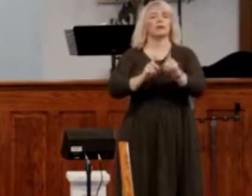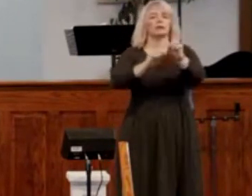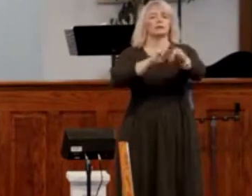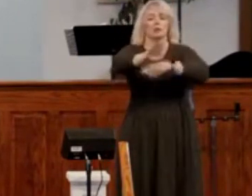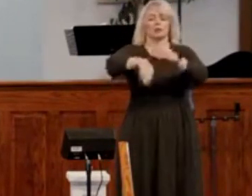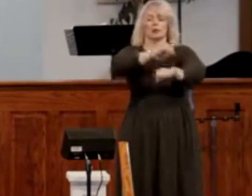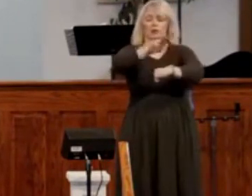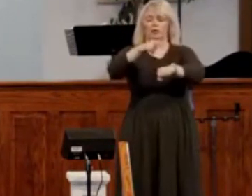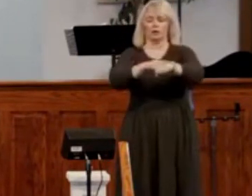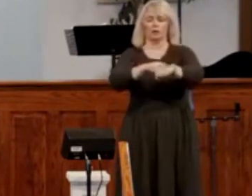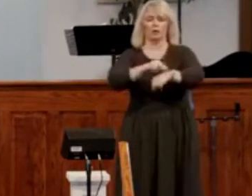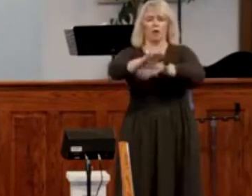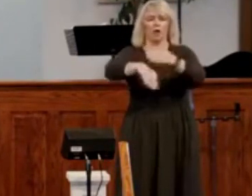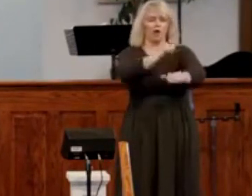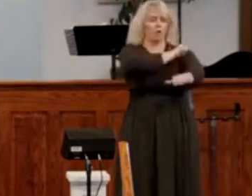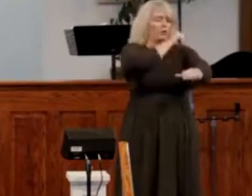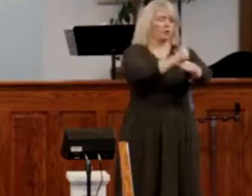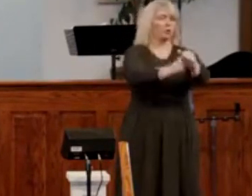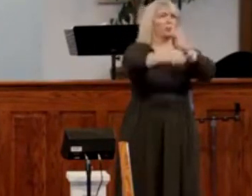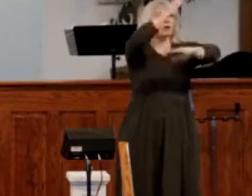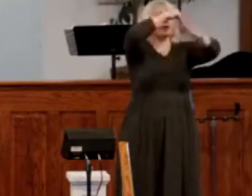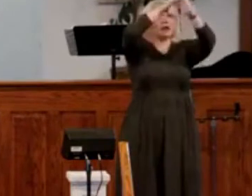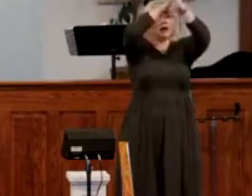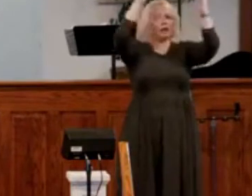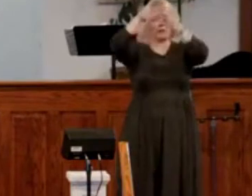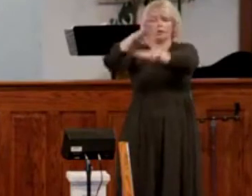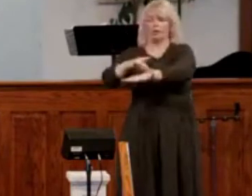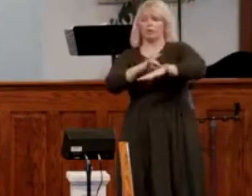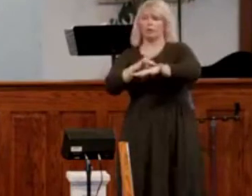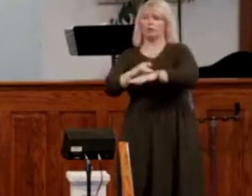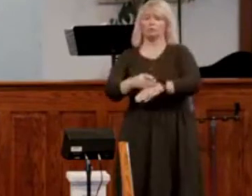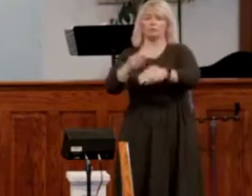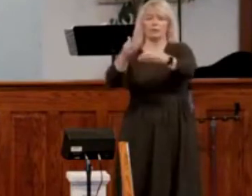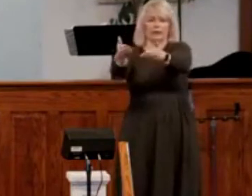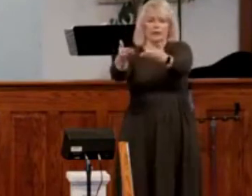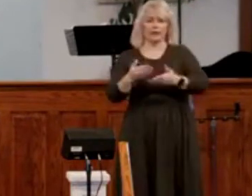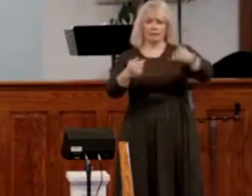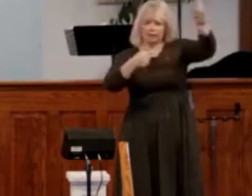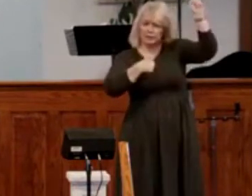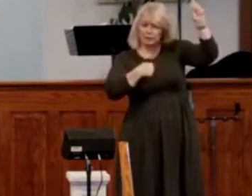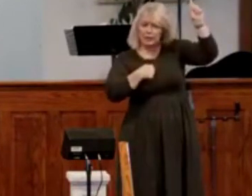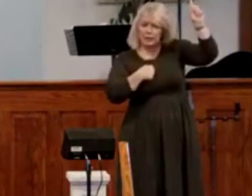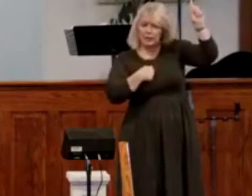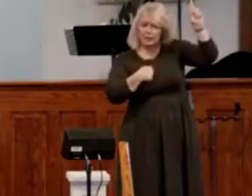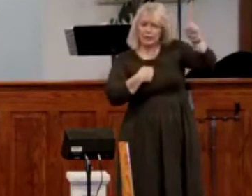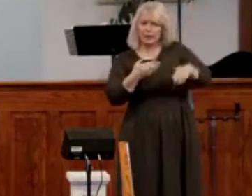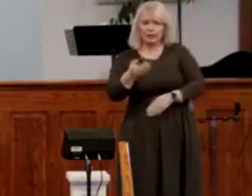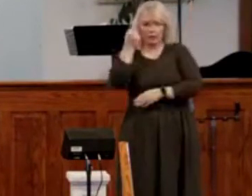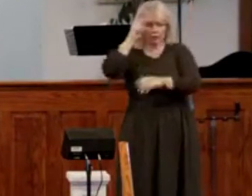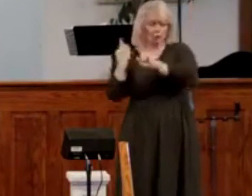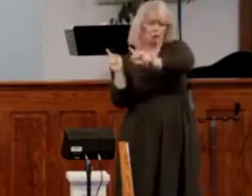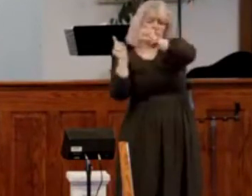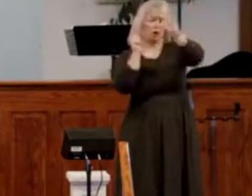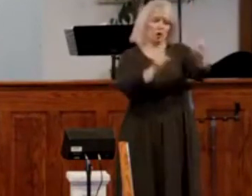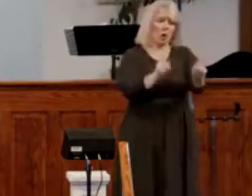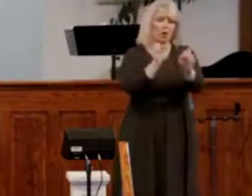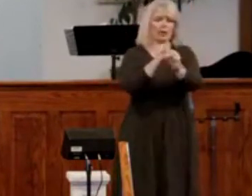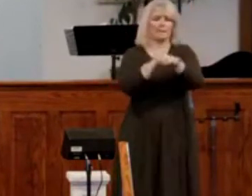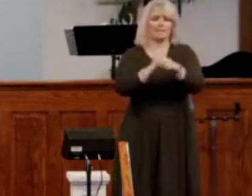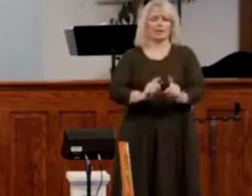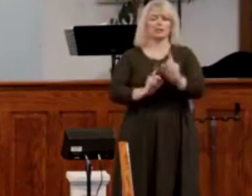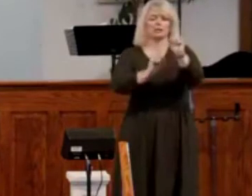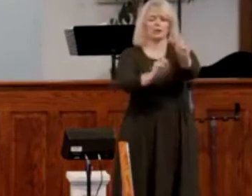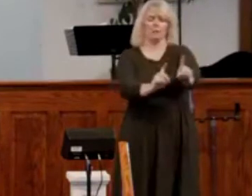says, all authority in heaven and on earth has been given to me, therefore, go and make disciples.